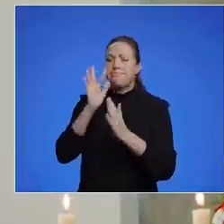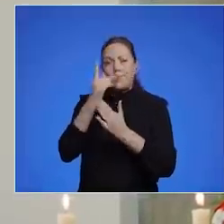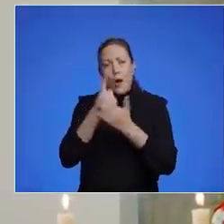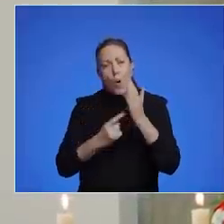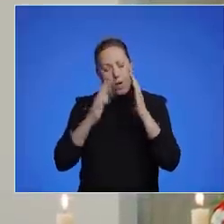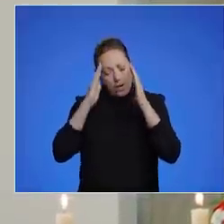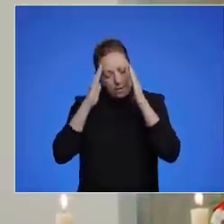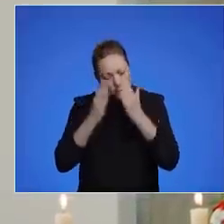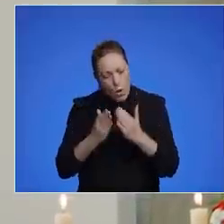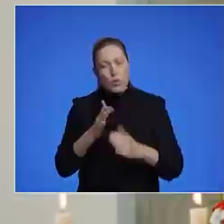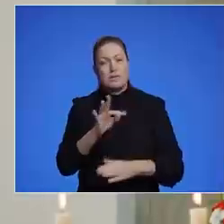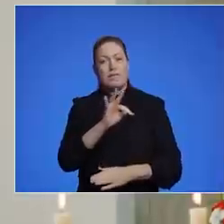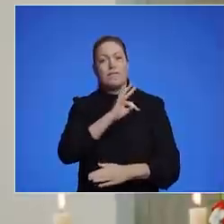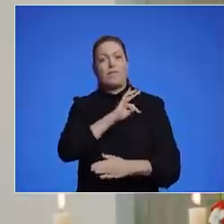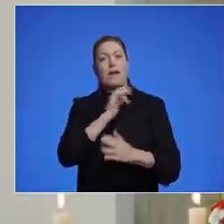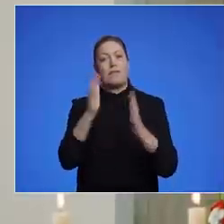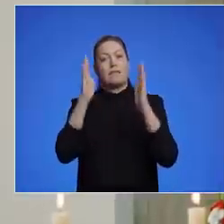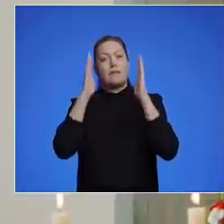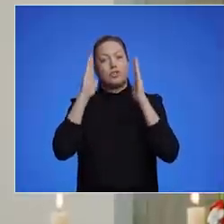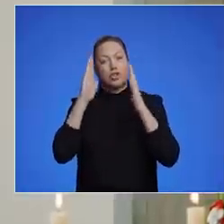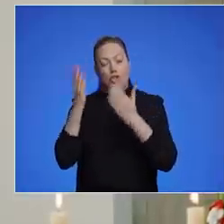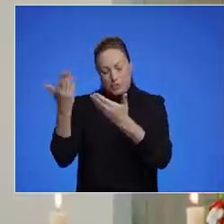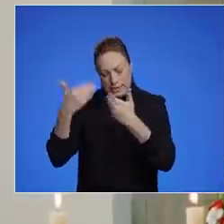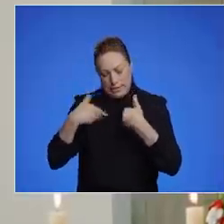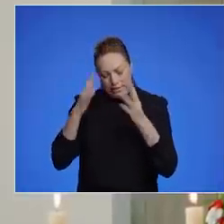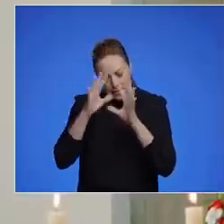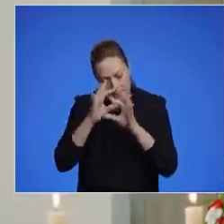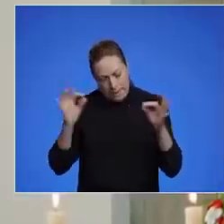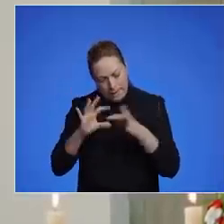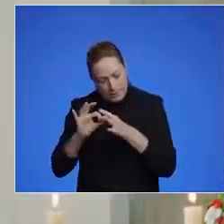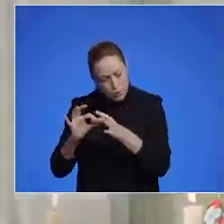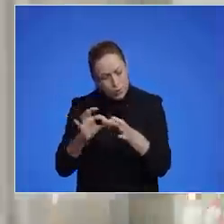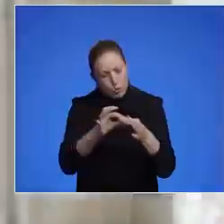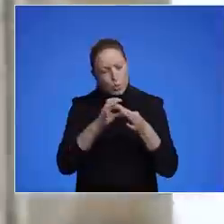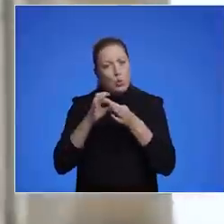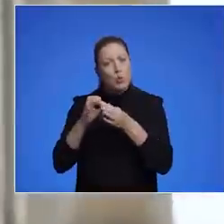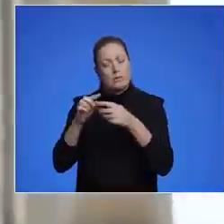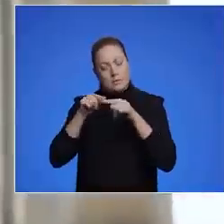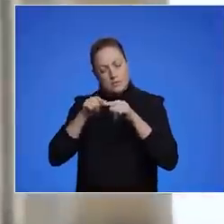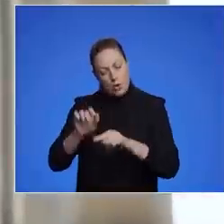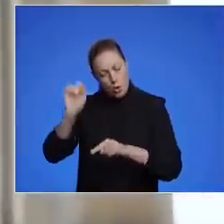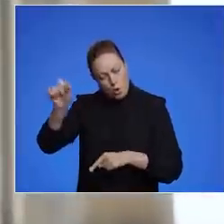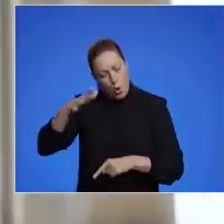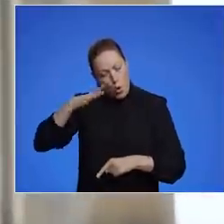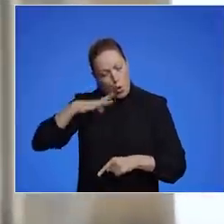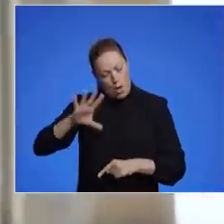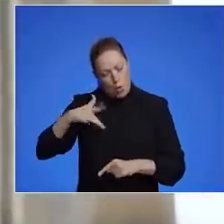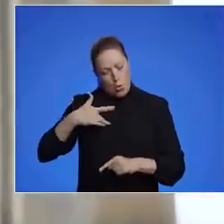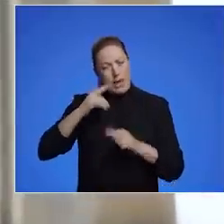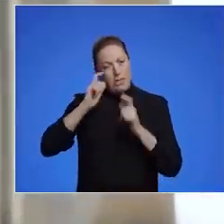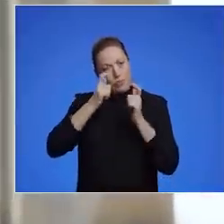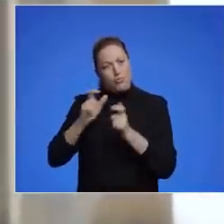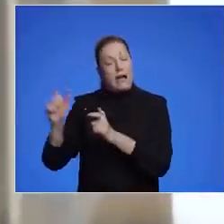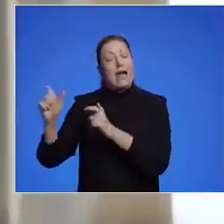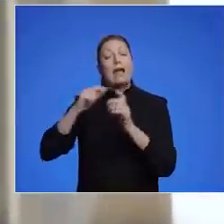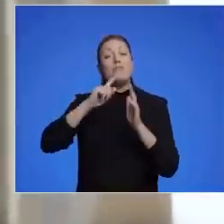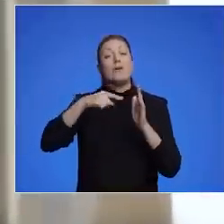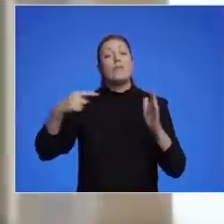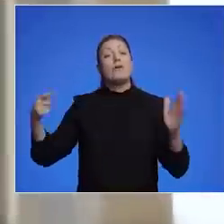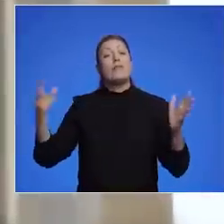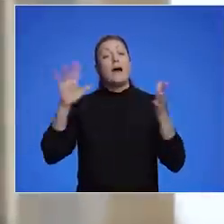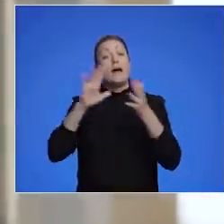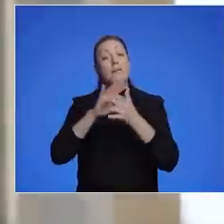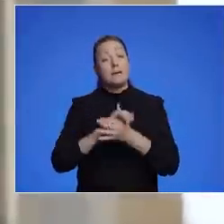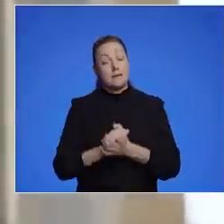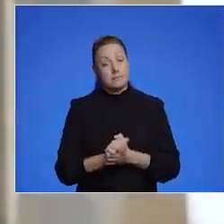and graciously grant her peace and unity in accordance with your will, who live and reign forever and ever. Amen. The peace of the